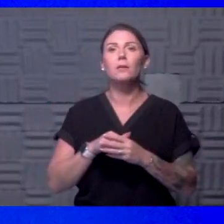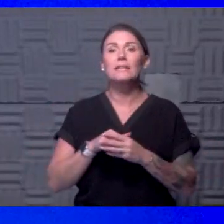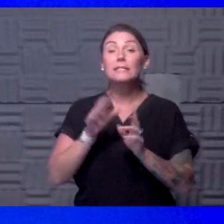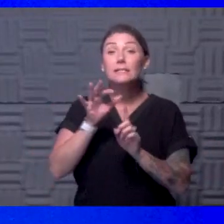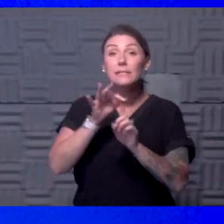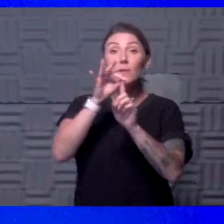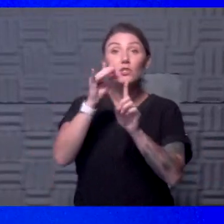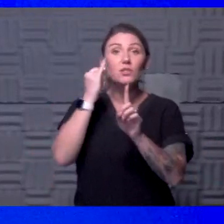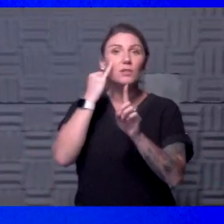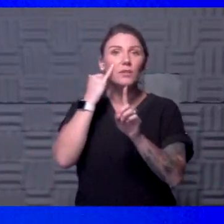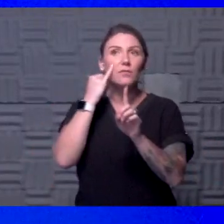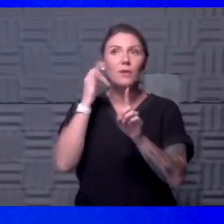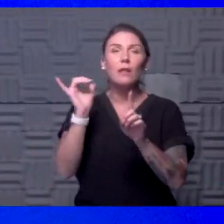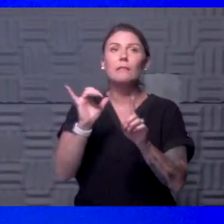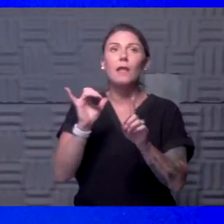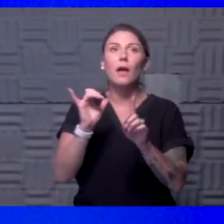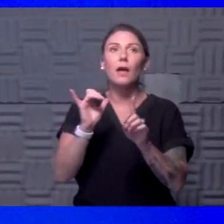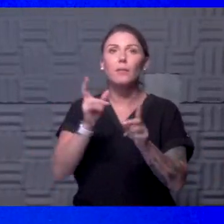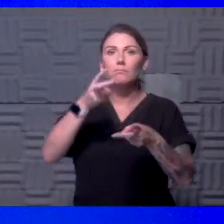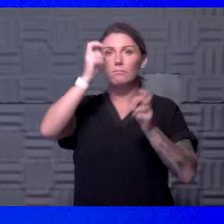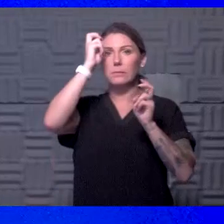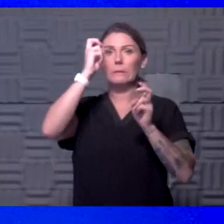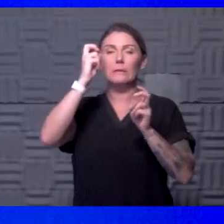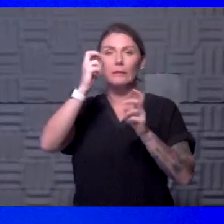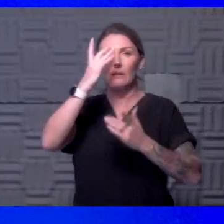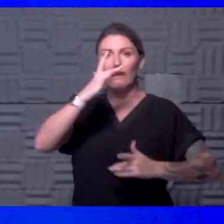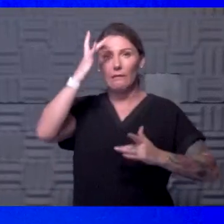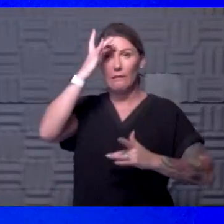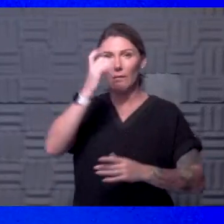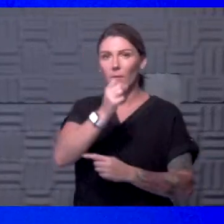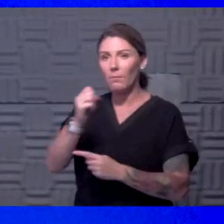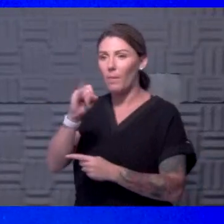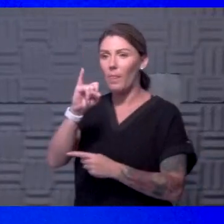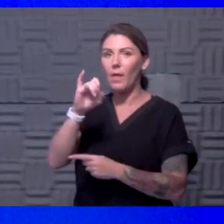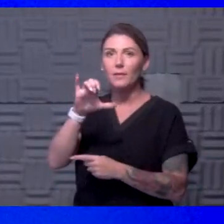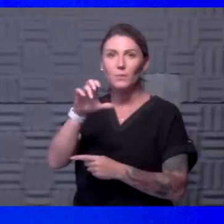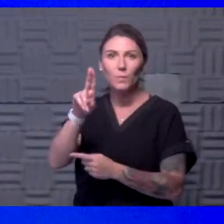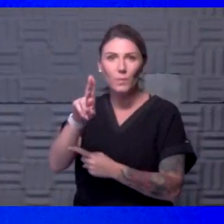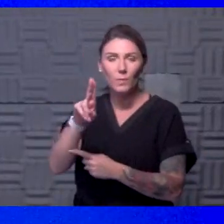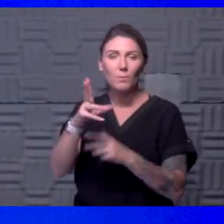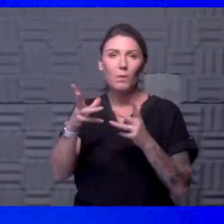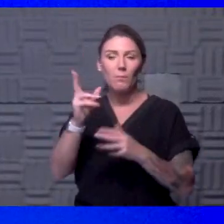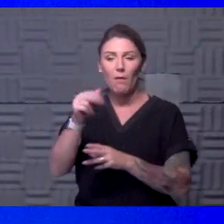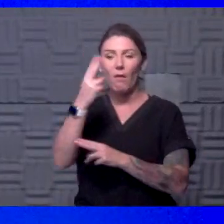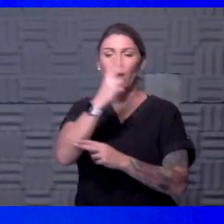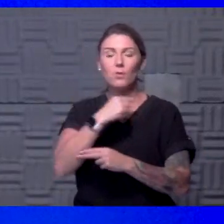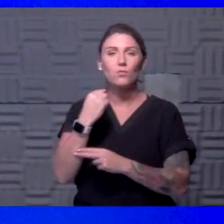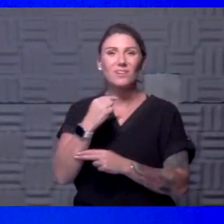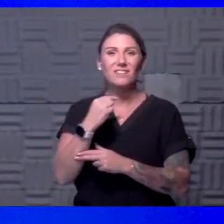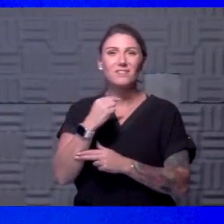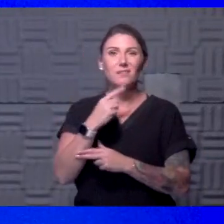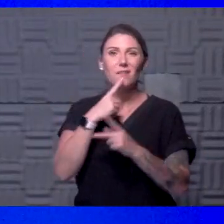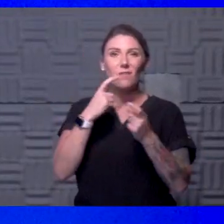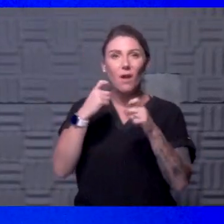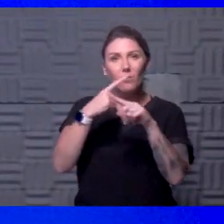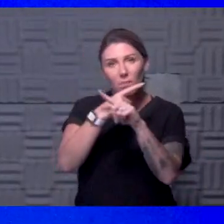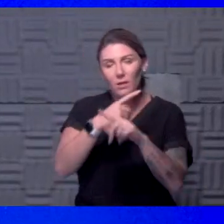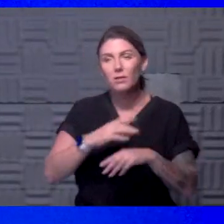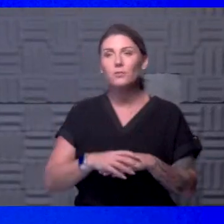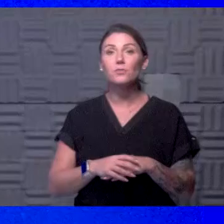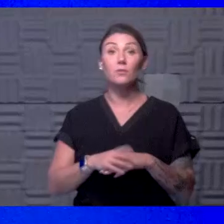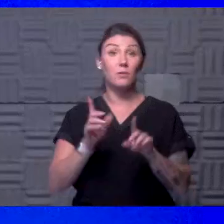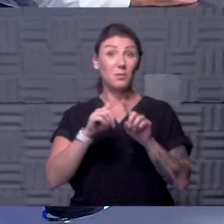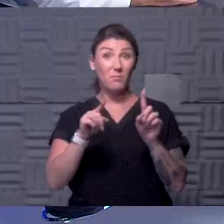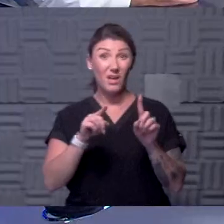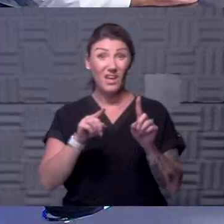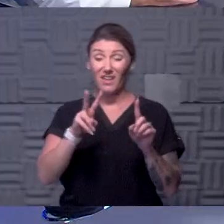especially if you're in, say, critically ill in the ICU, maybe higher risk of complications. But to do a